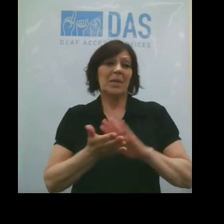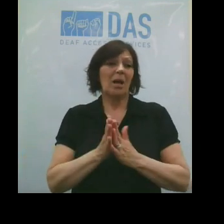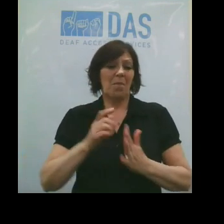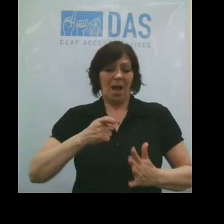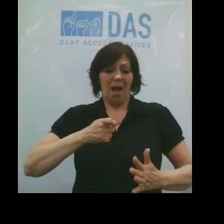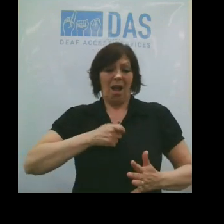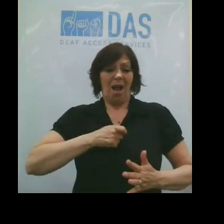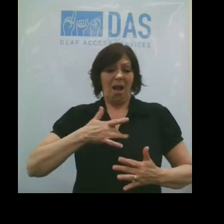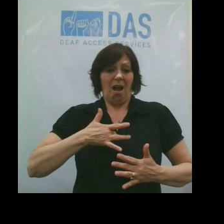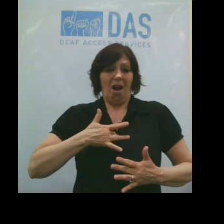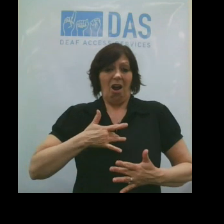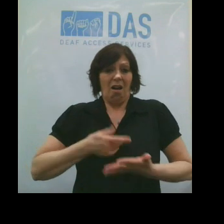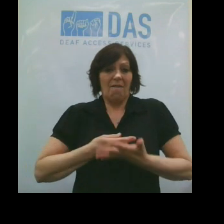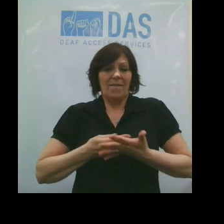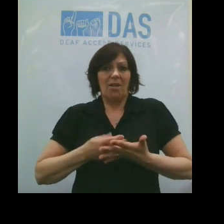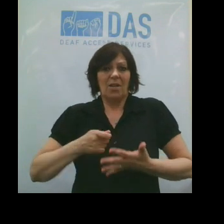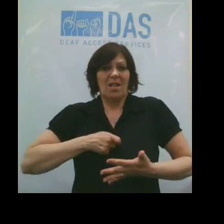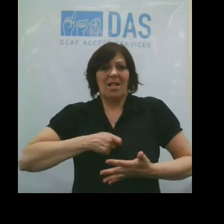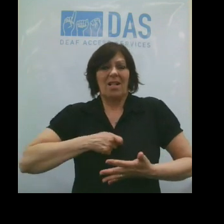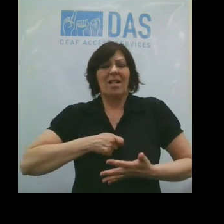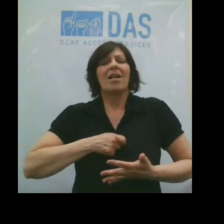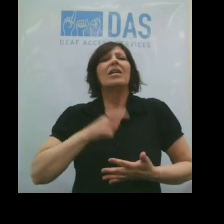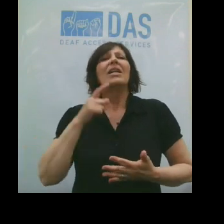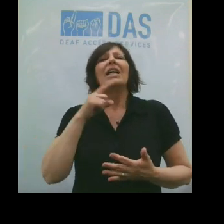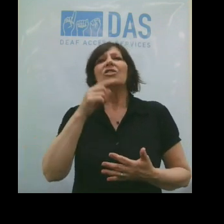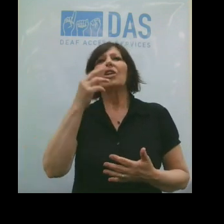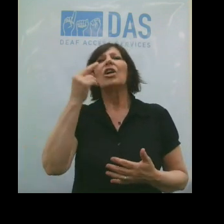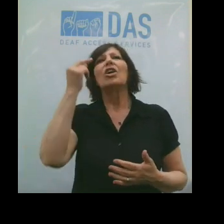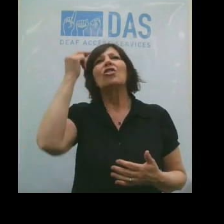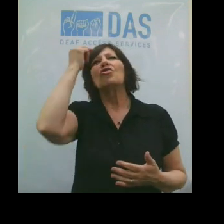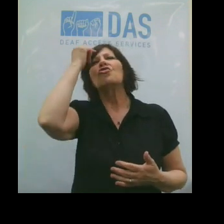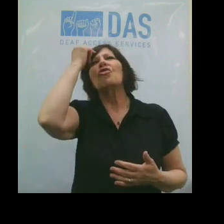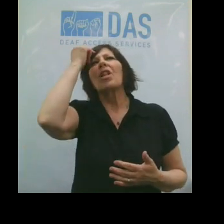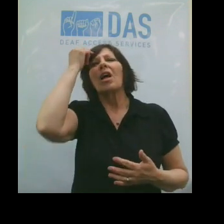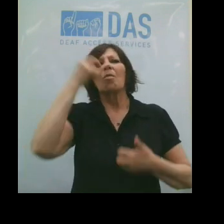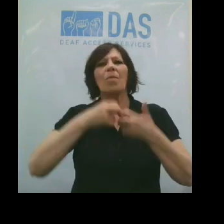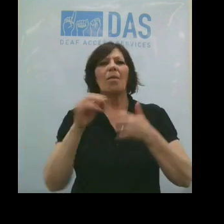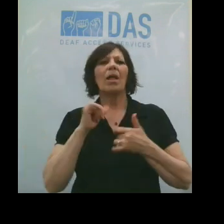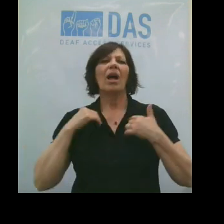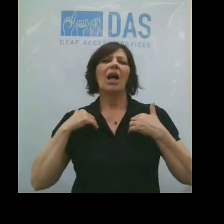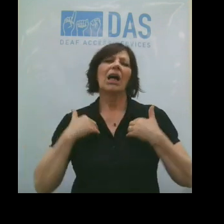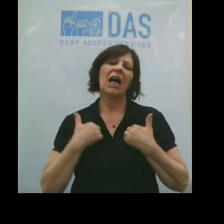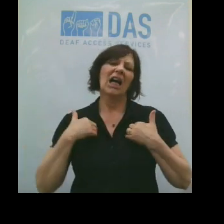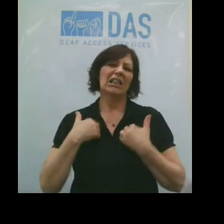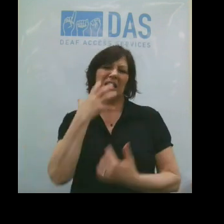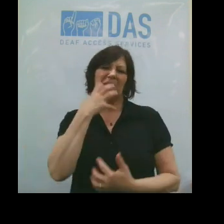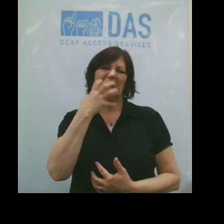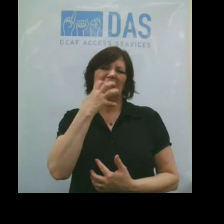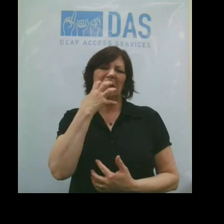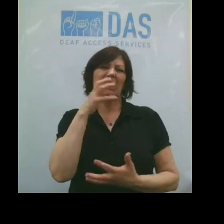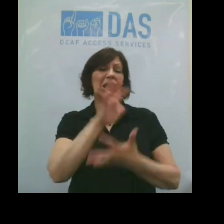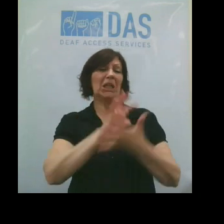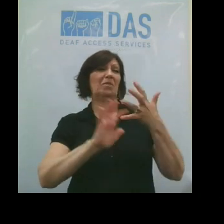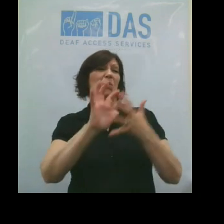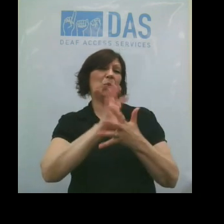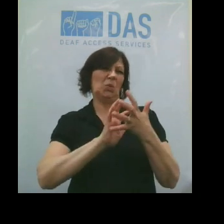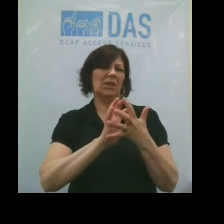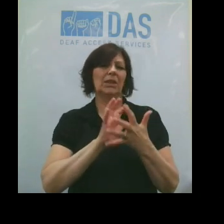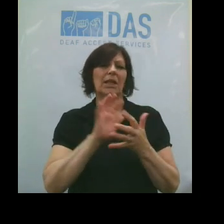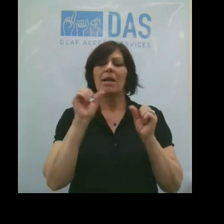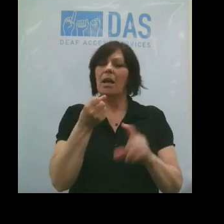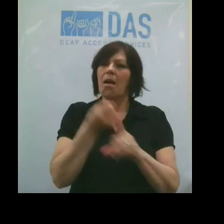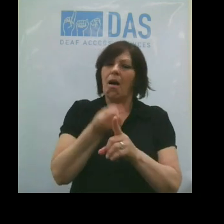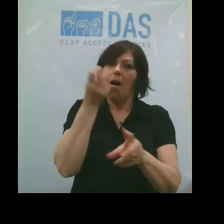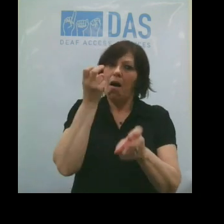of heart failure, and then different neurologic problems like being very tired or irritable or confused. So this can hit